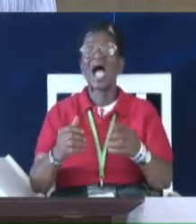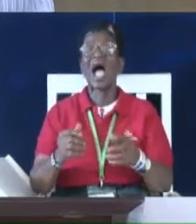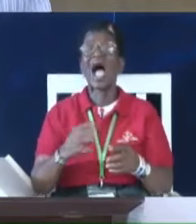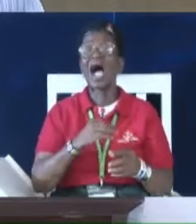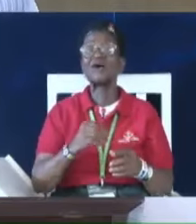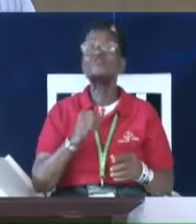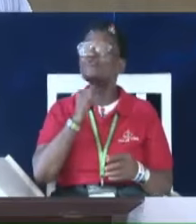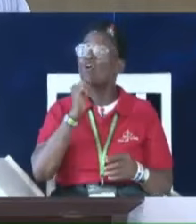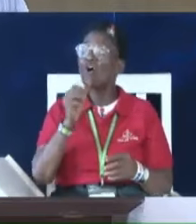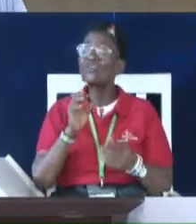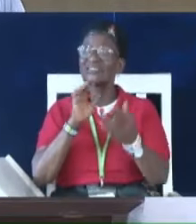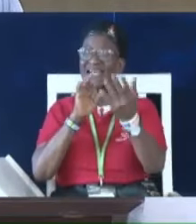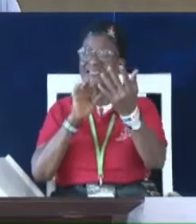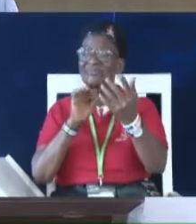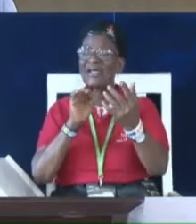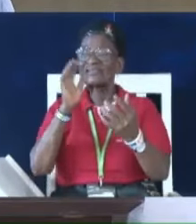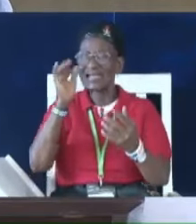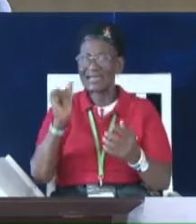unexpectedly,